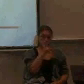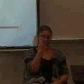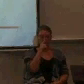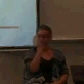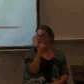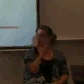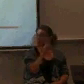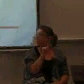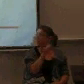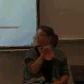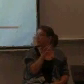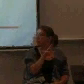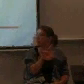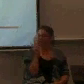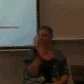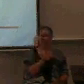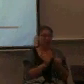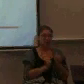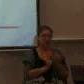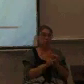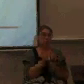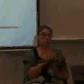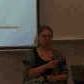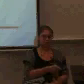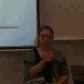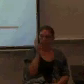and this is kind of most of them.